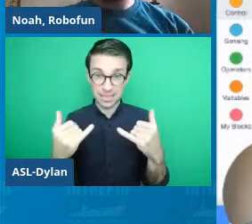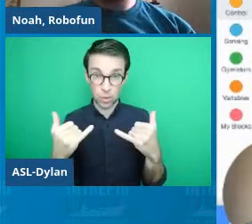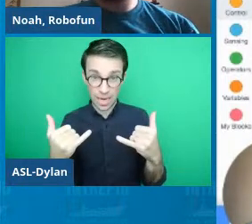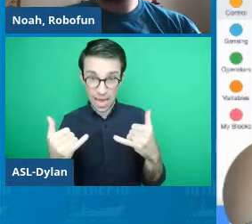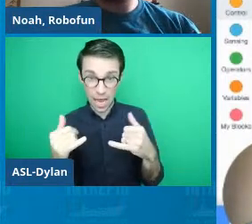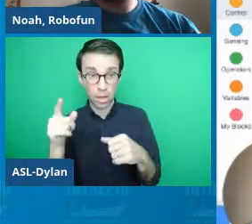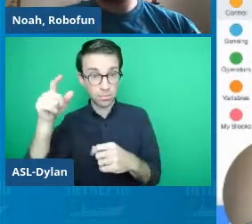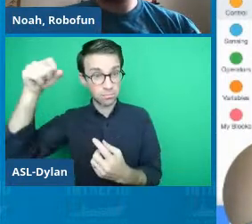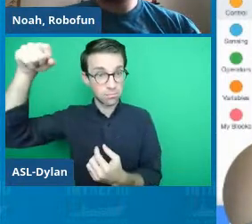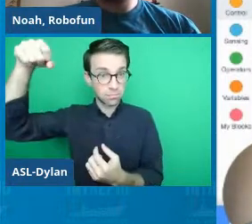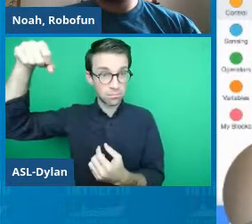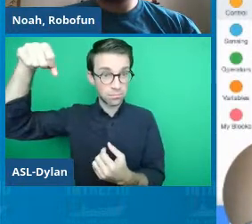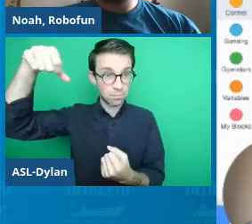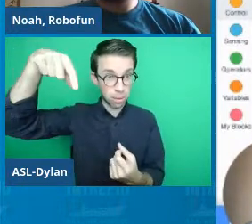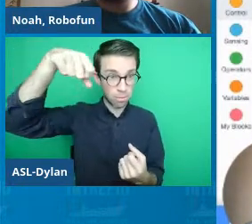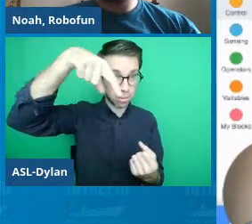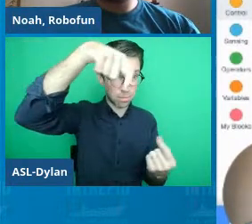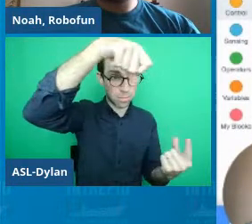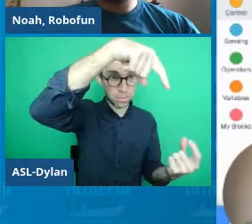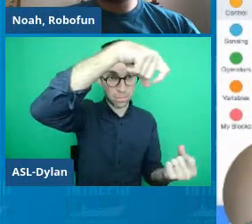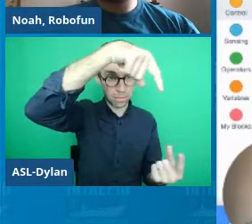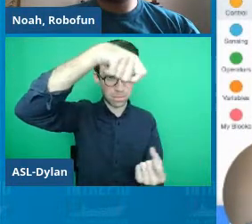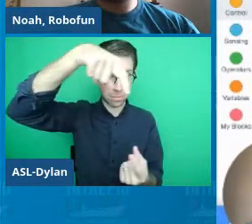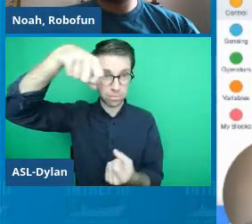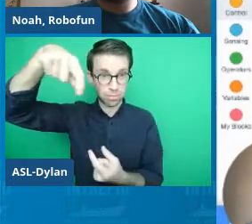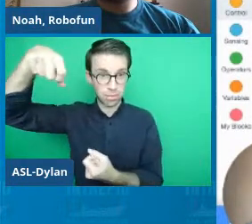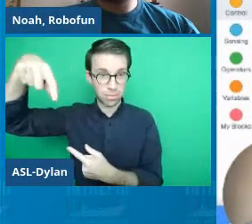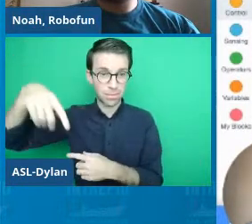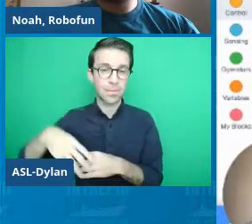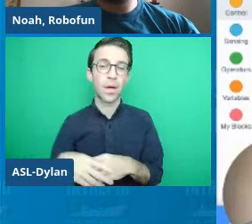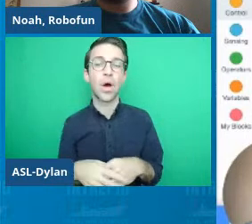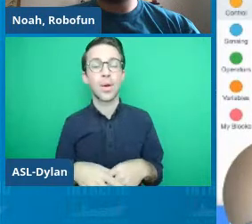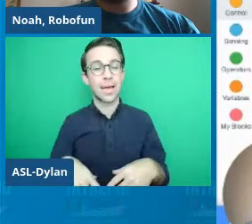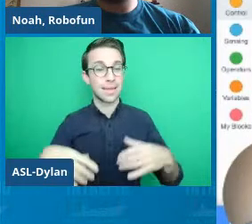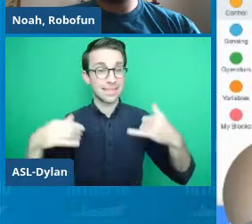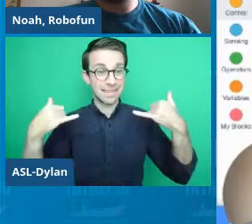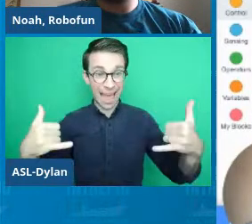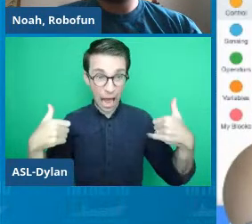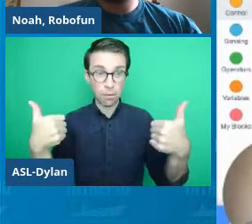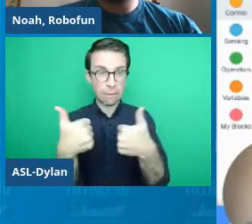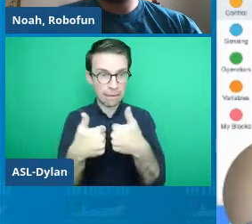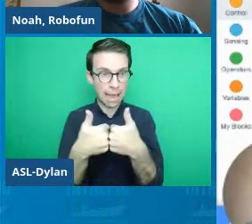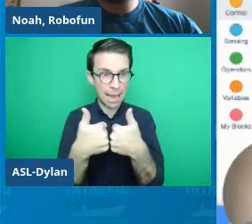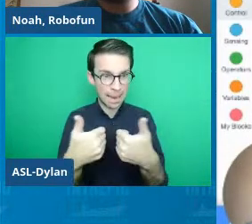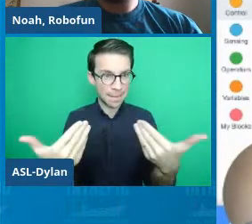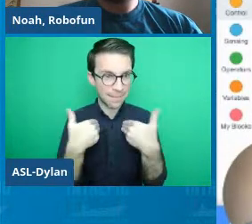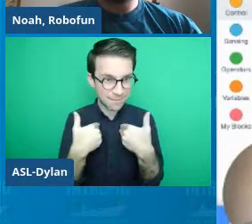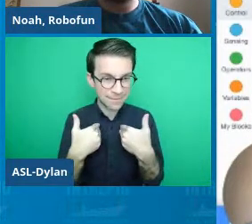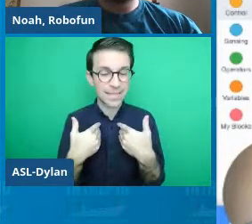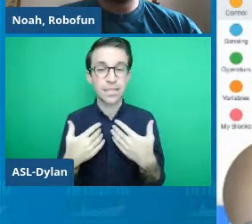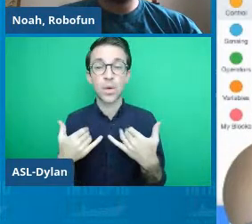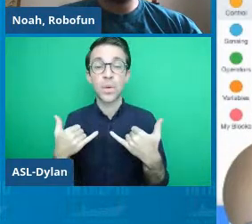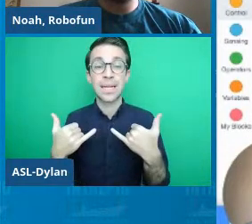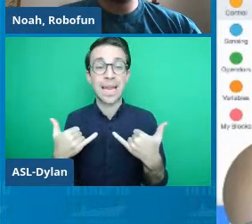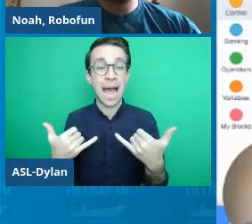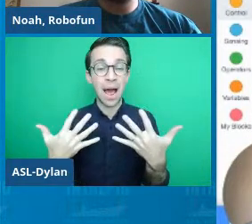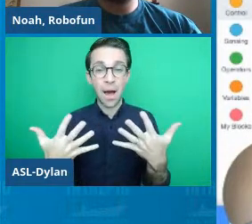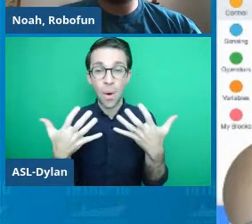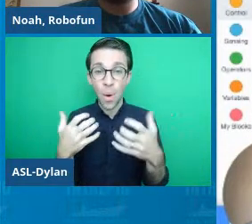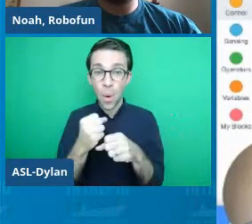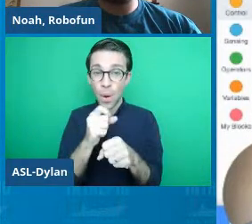his, I can shoot mine. All right, and now this is where it gets interesting. Now we want to make sure